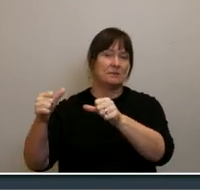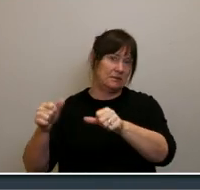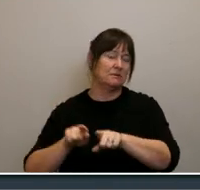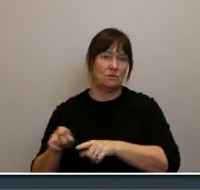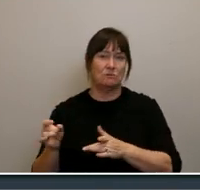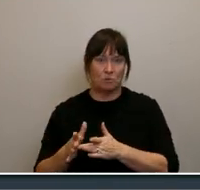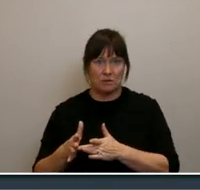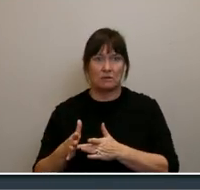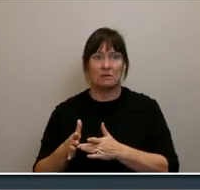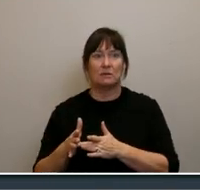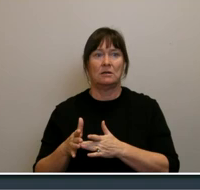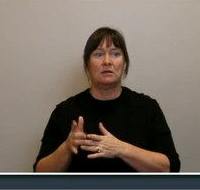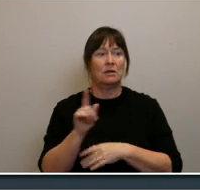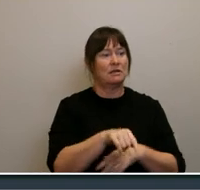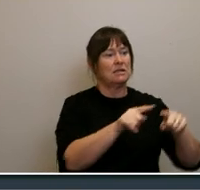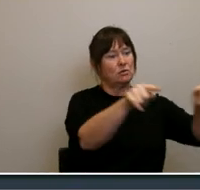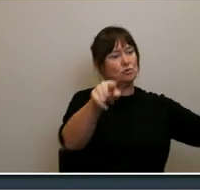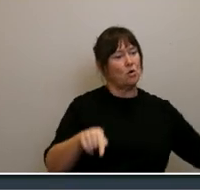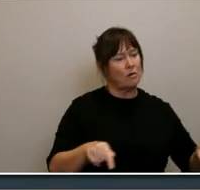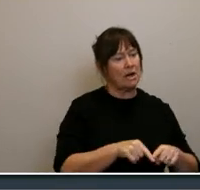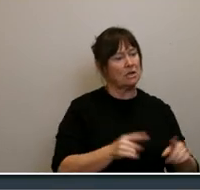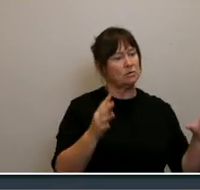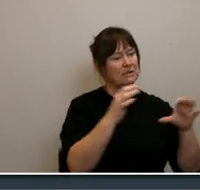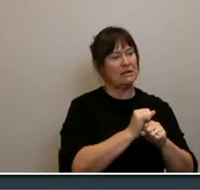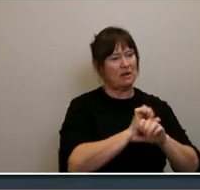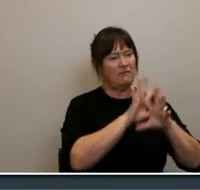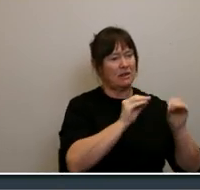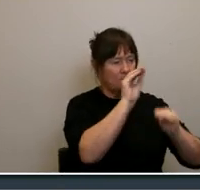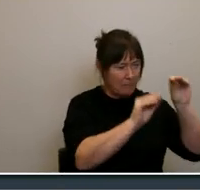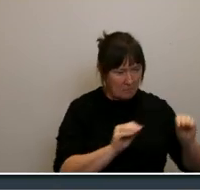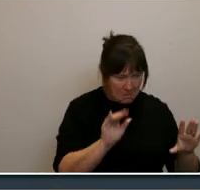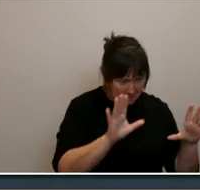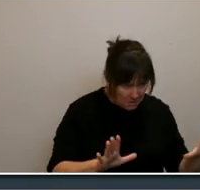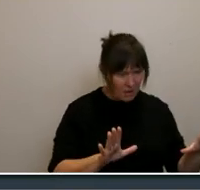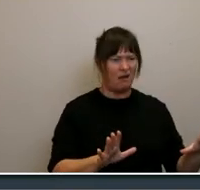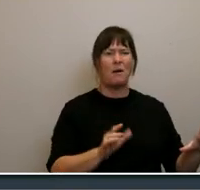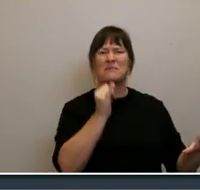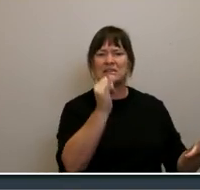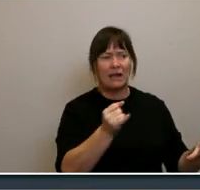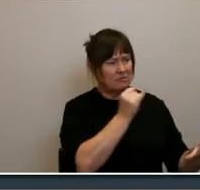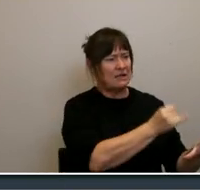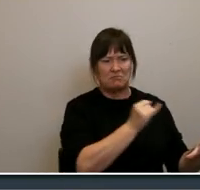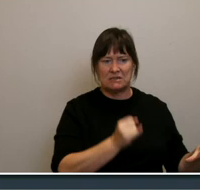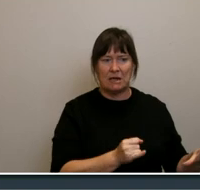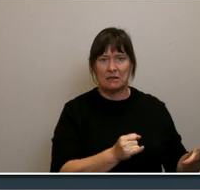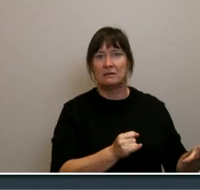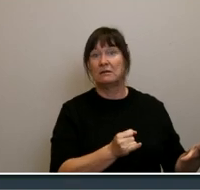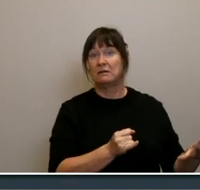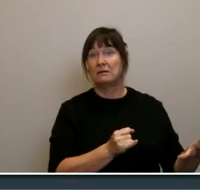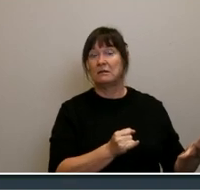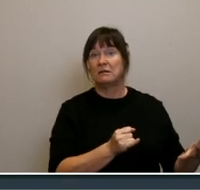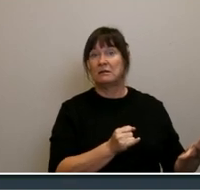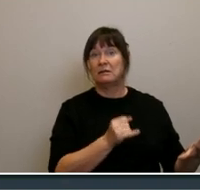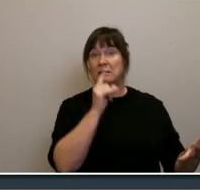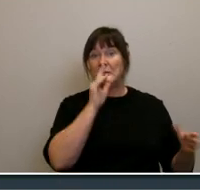Mm-hmm. We go to the one drawing which is supposed to be the summary of everything, and we find mistakes in it. And we can get misled.